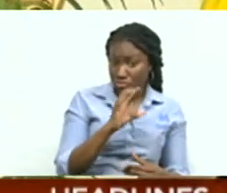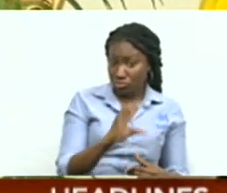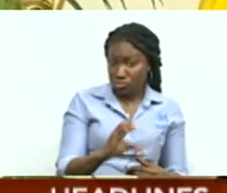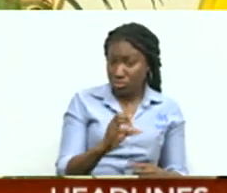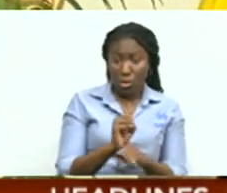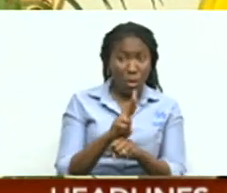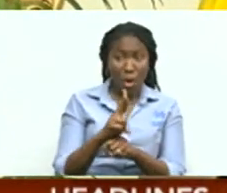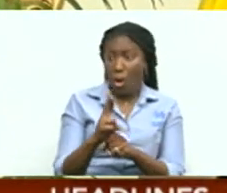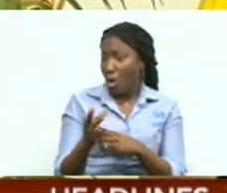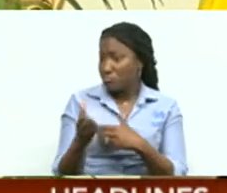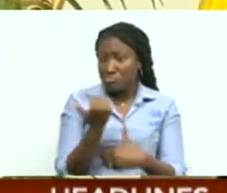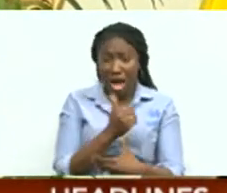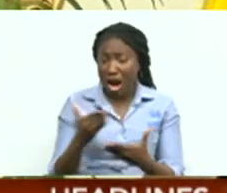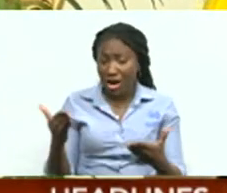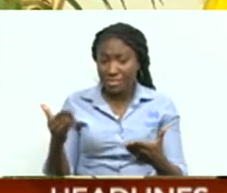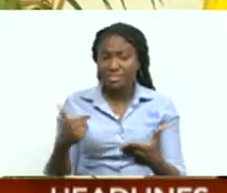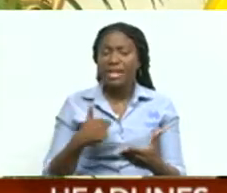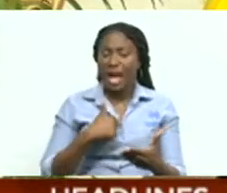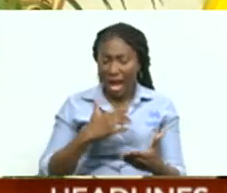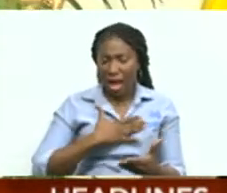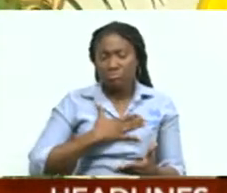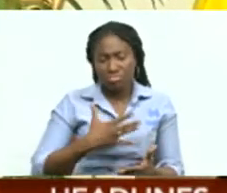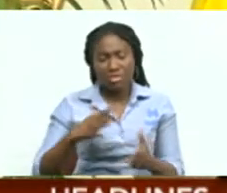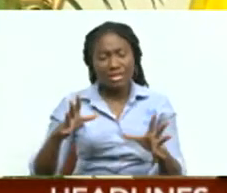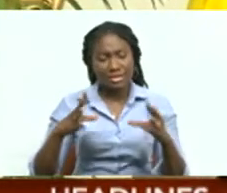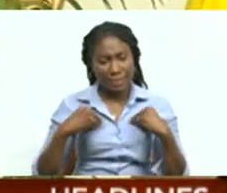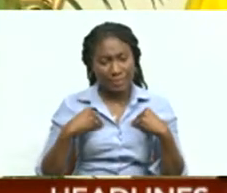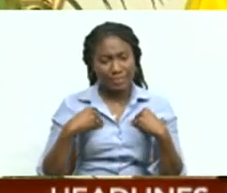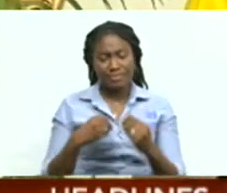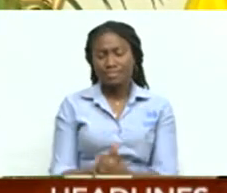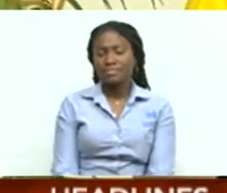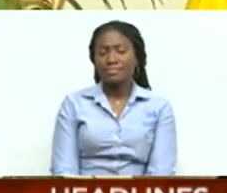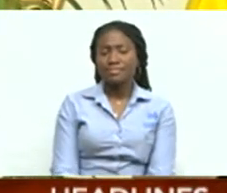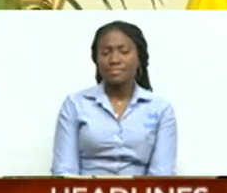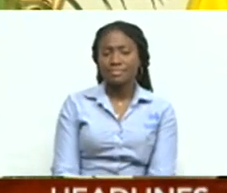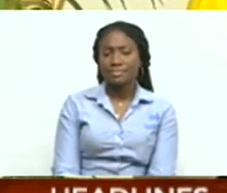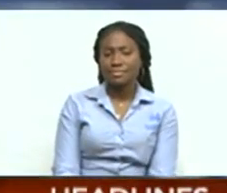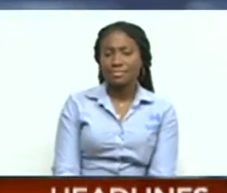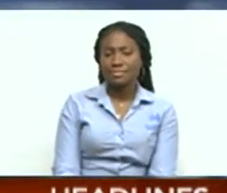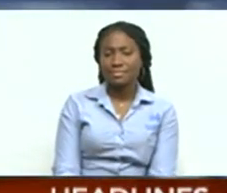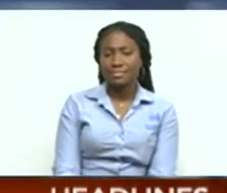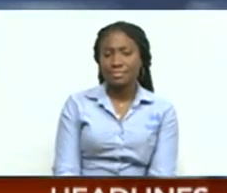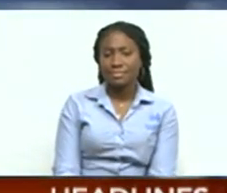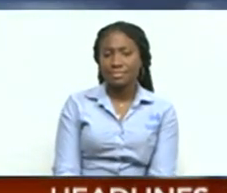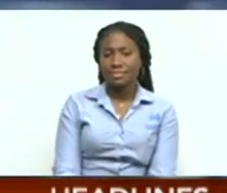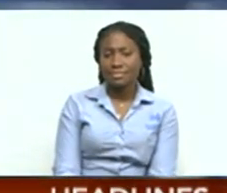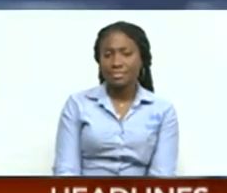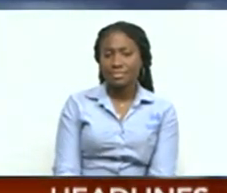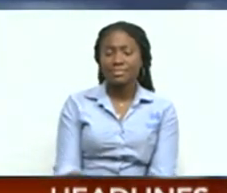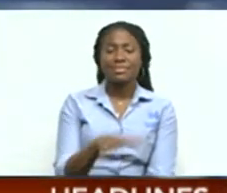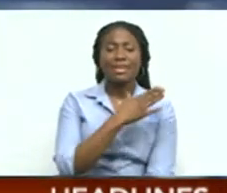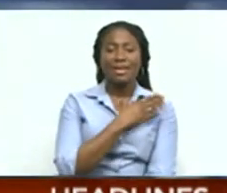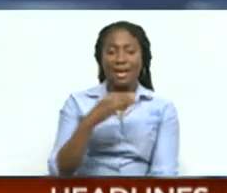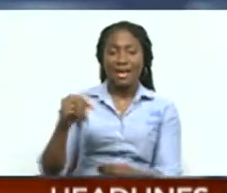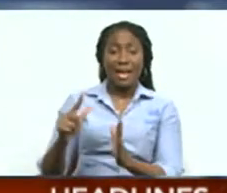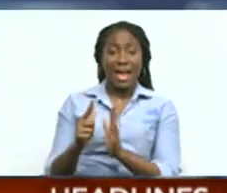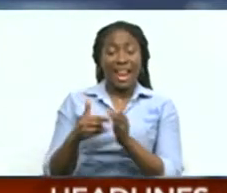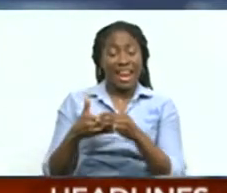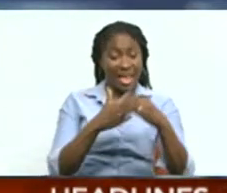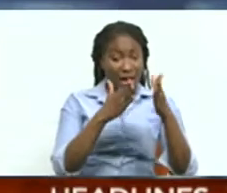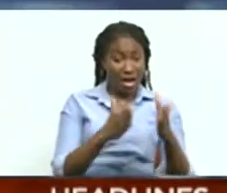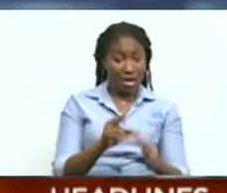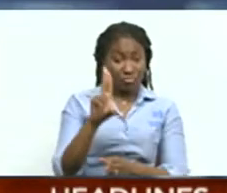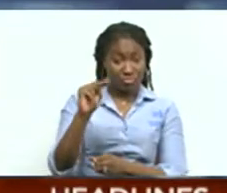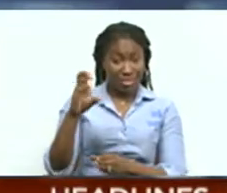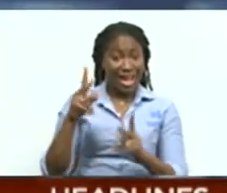position, then I will accept. K. Marie Fletcher, CNC3 News. And leader of the opposition, Kamla Prasad